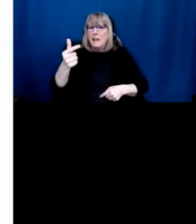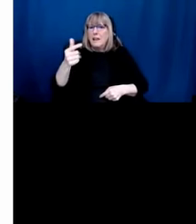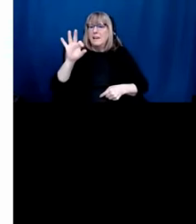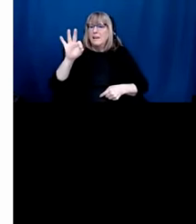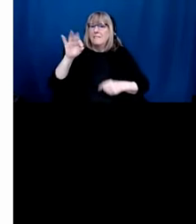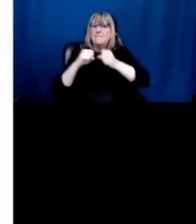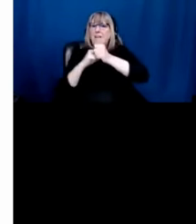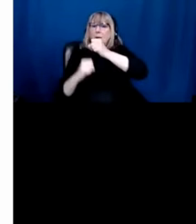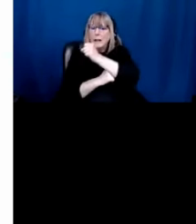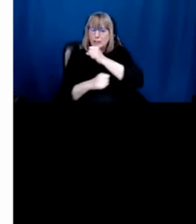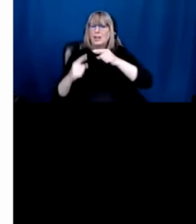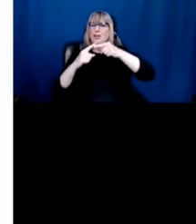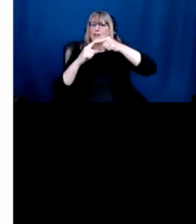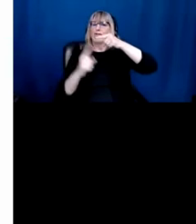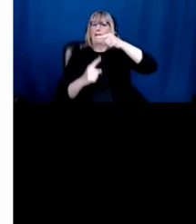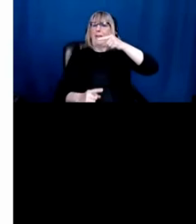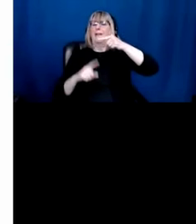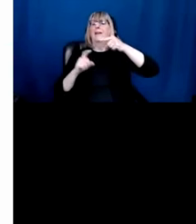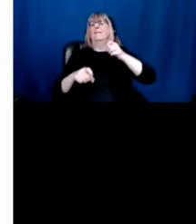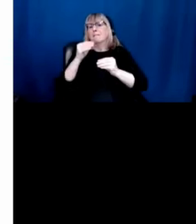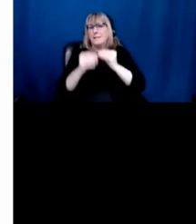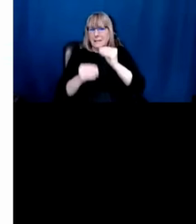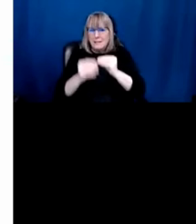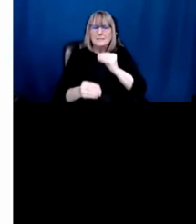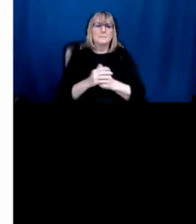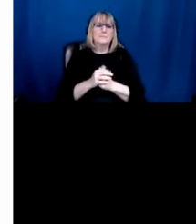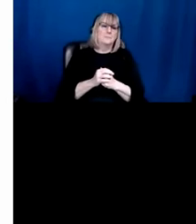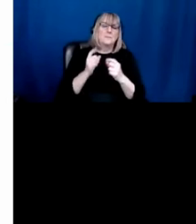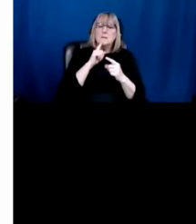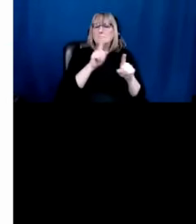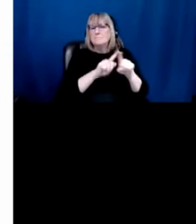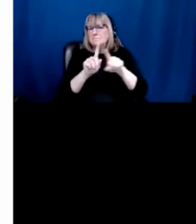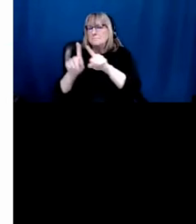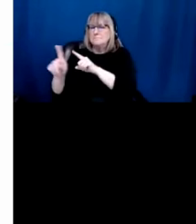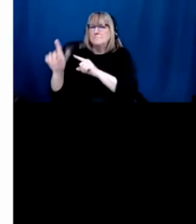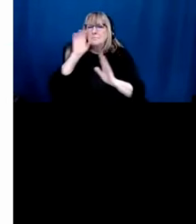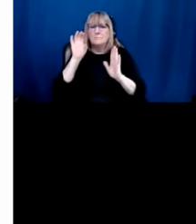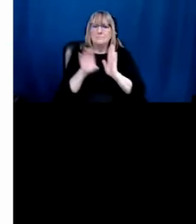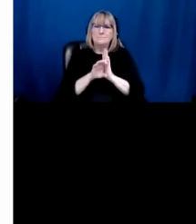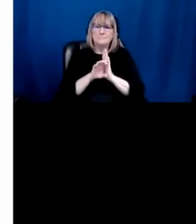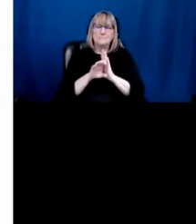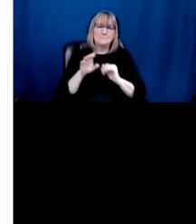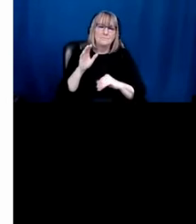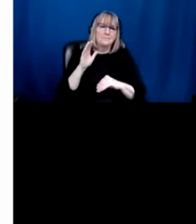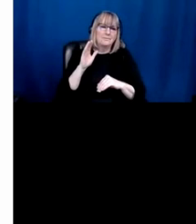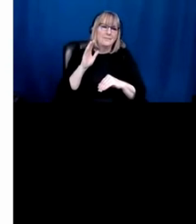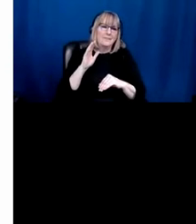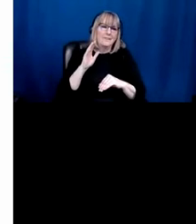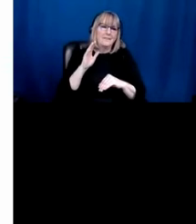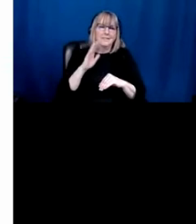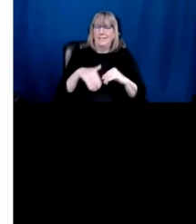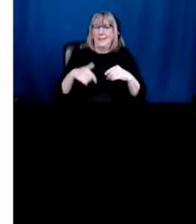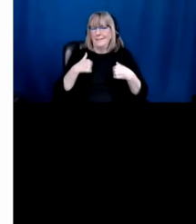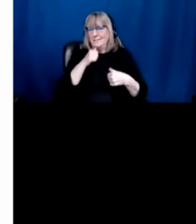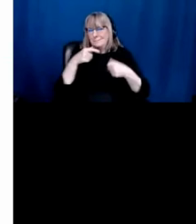so we had to actually redo the foundation in this area. There are numerous other photos, more than time would allow,